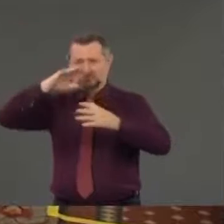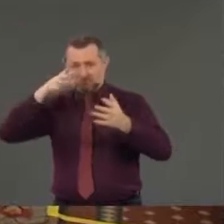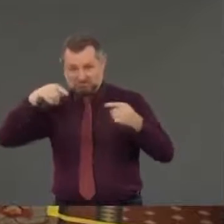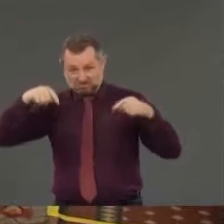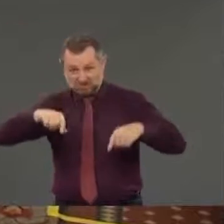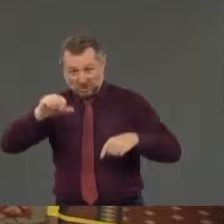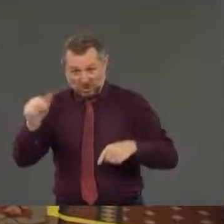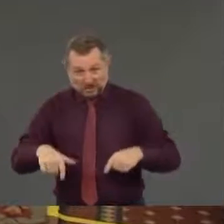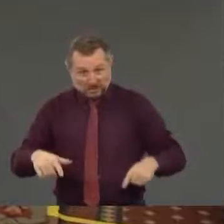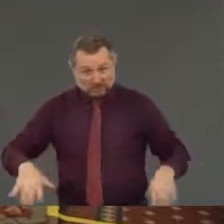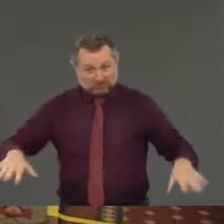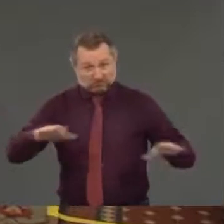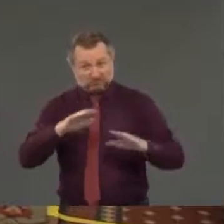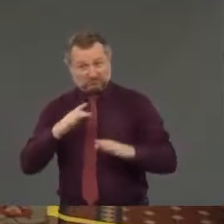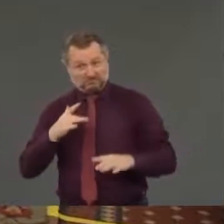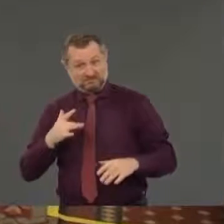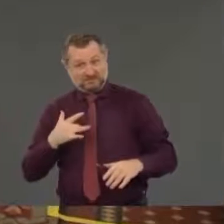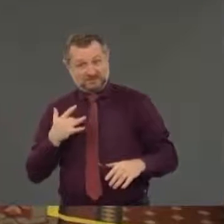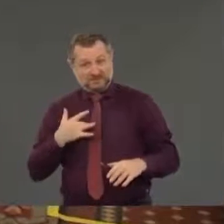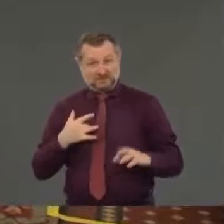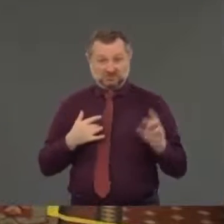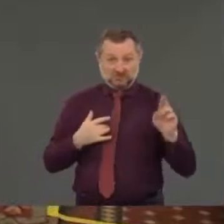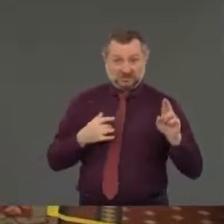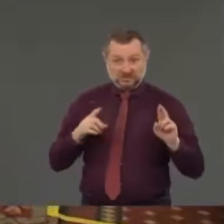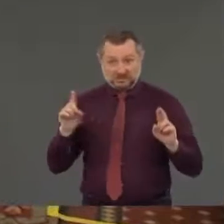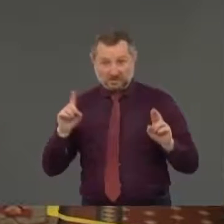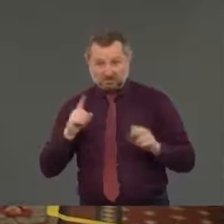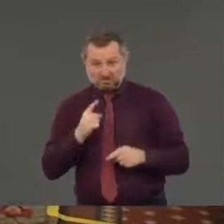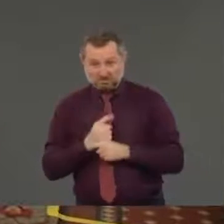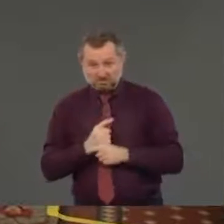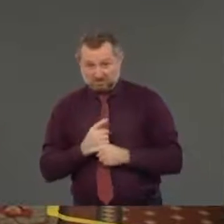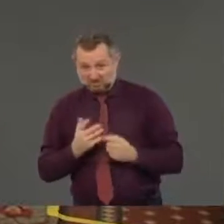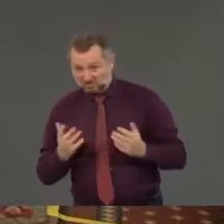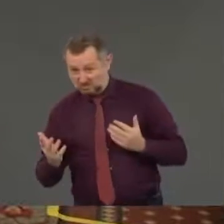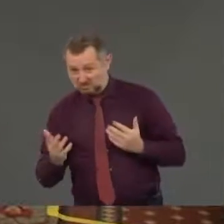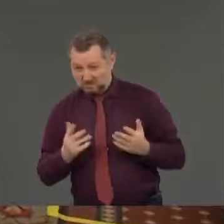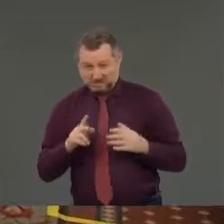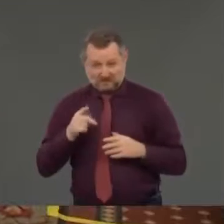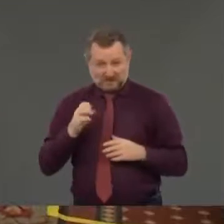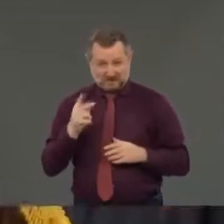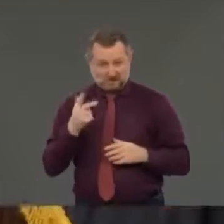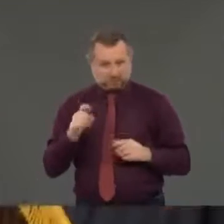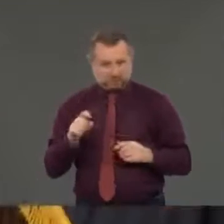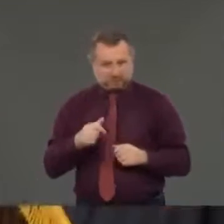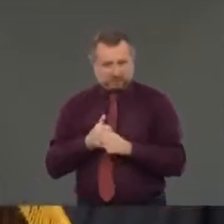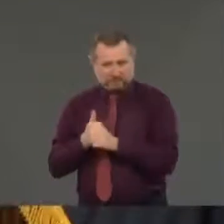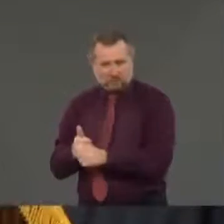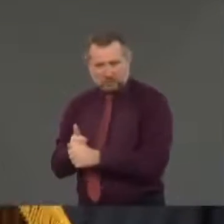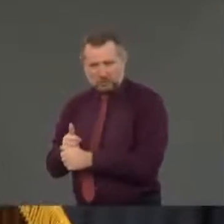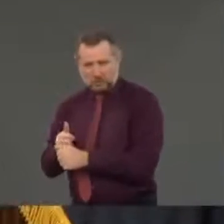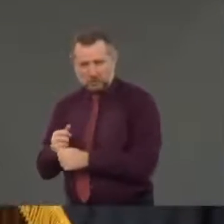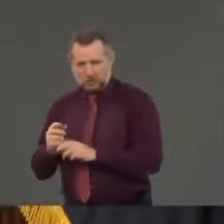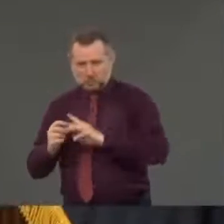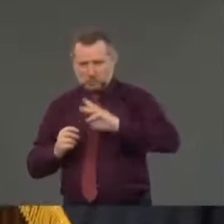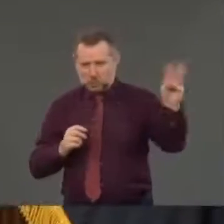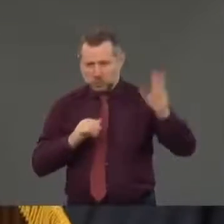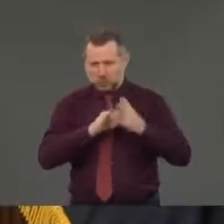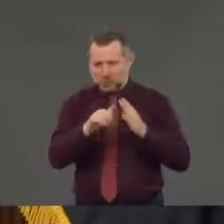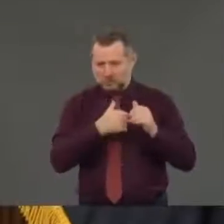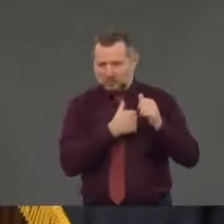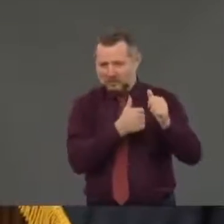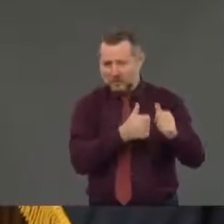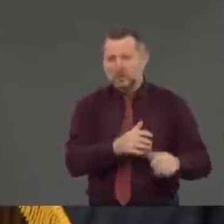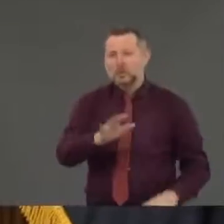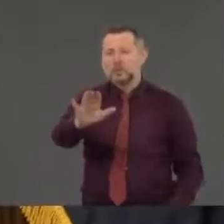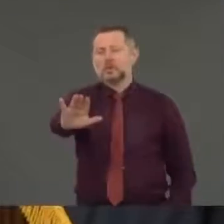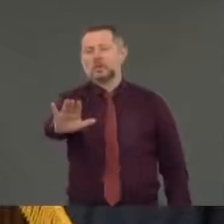the bipartisan consensus correct, that we should be further along in this area than we are? Yeah. First, on politicians saying they review